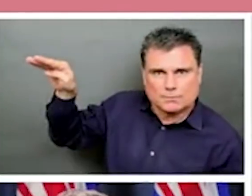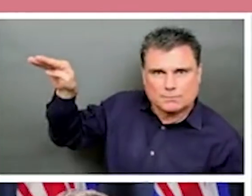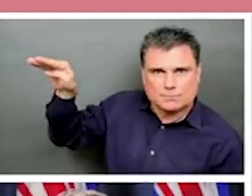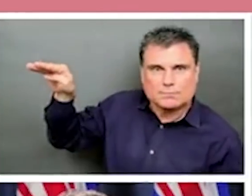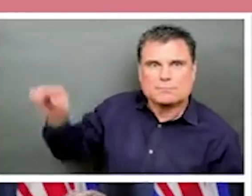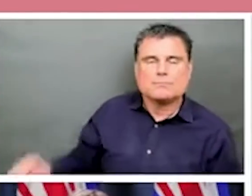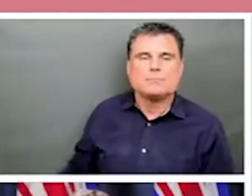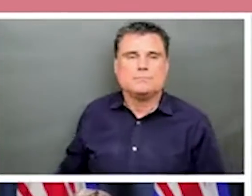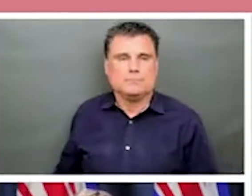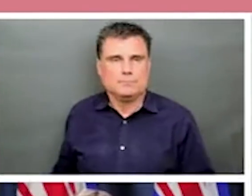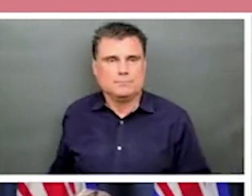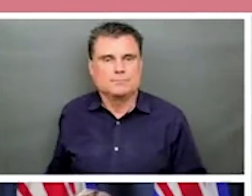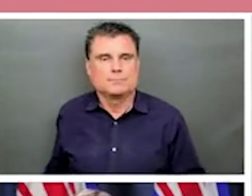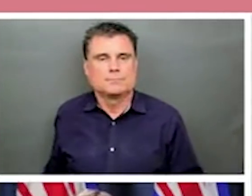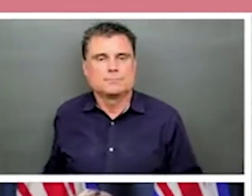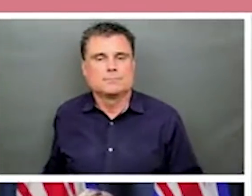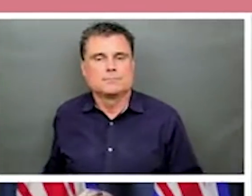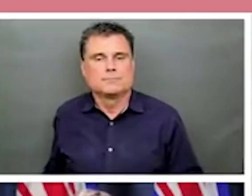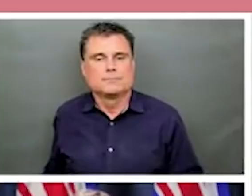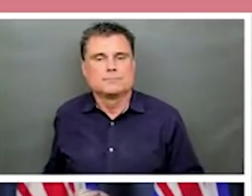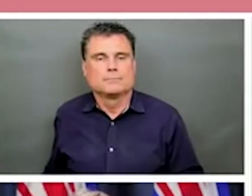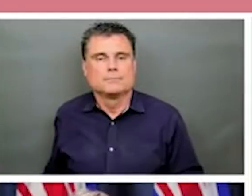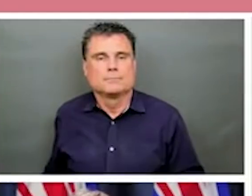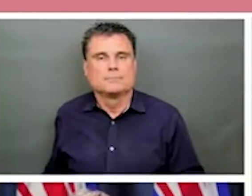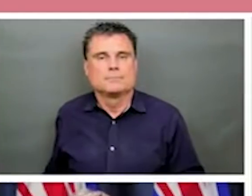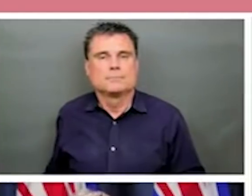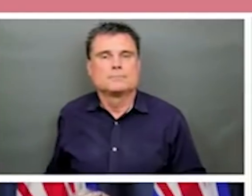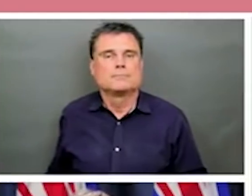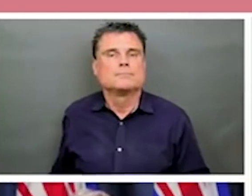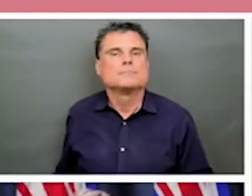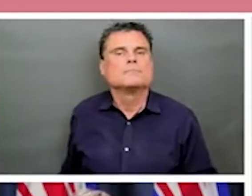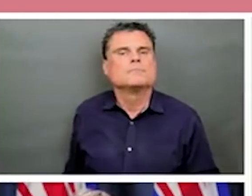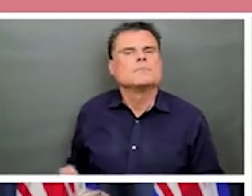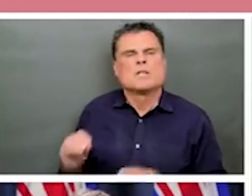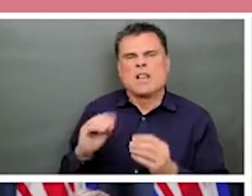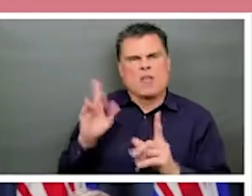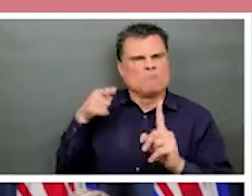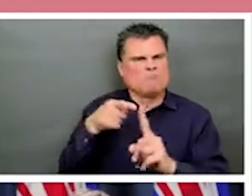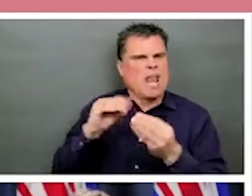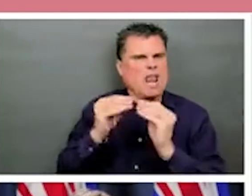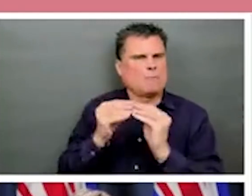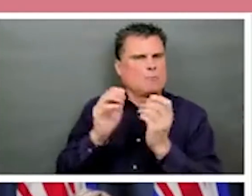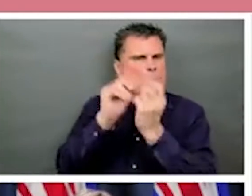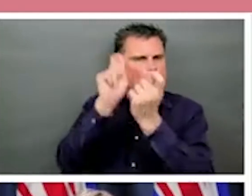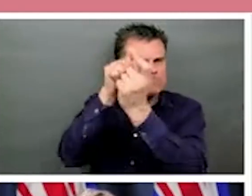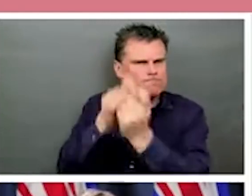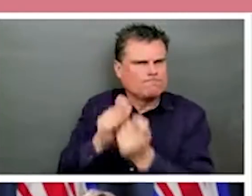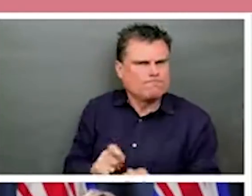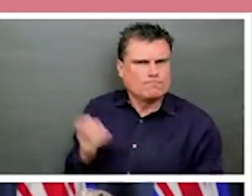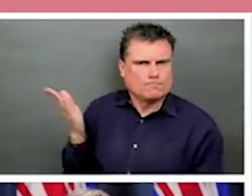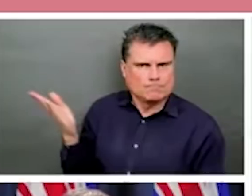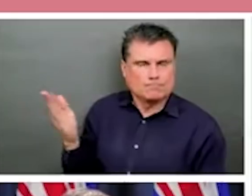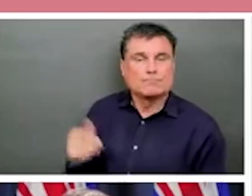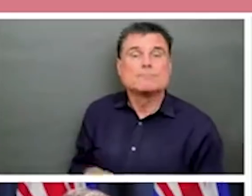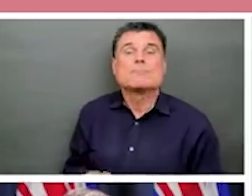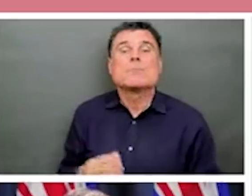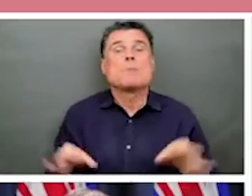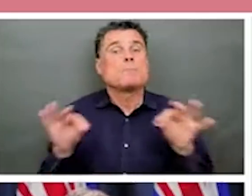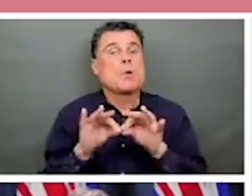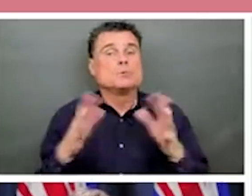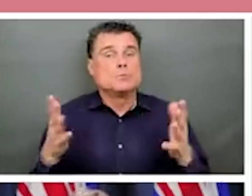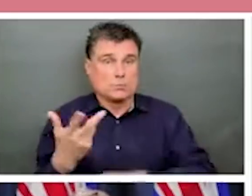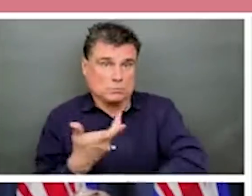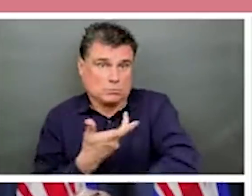to just walk you through a little bit of the math around here, because one of the important things when you're rolling out an immunization campaign and staffing up clinics to do